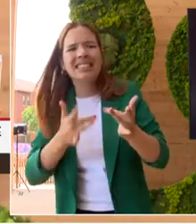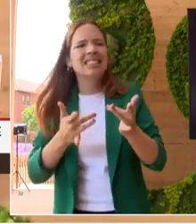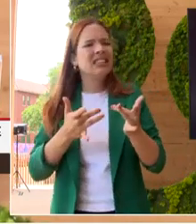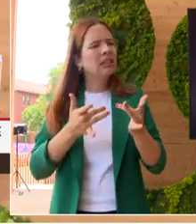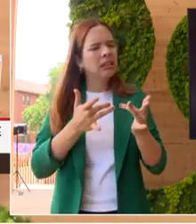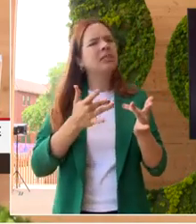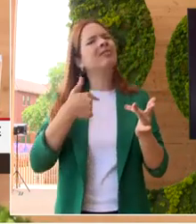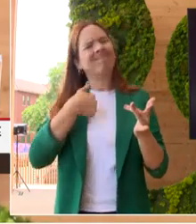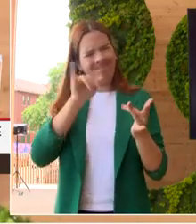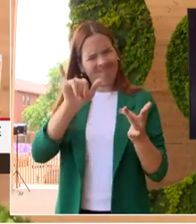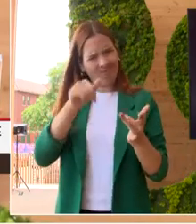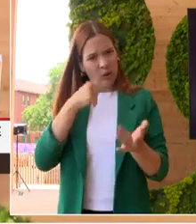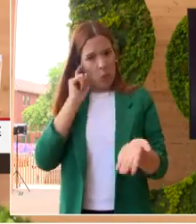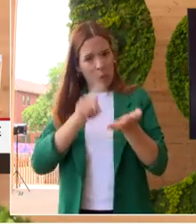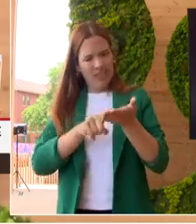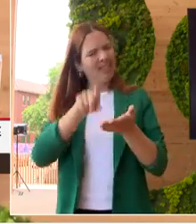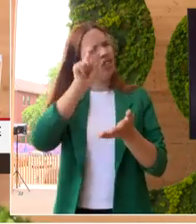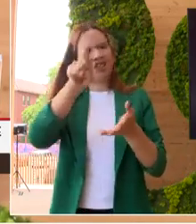narrative.